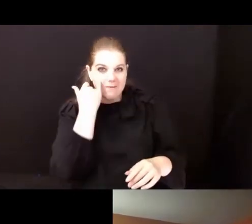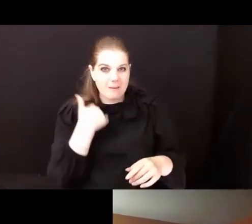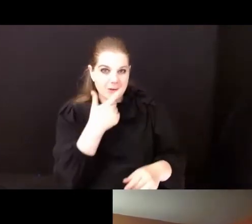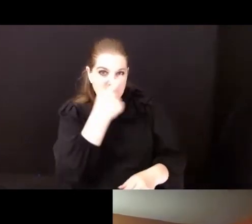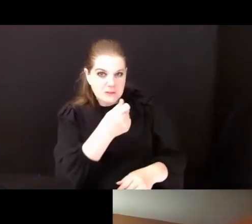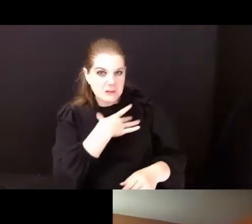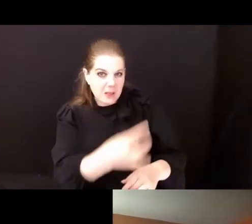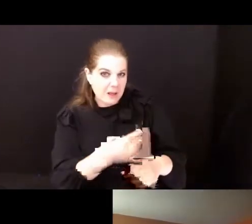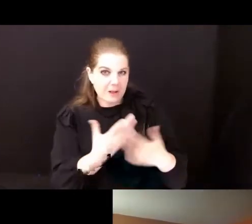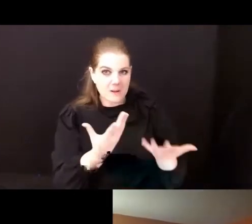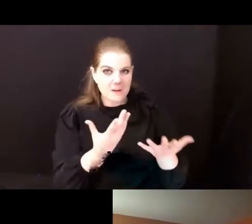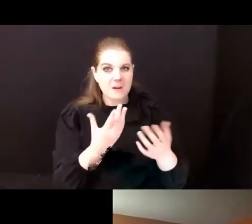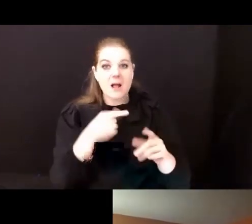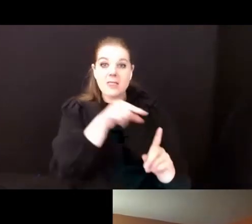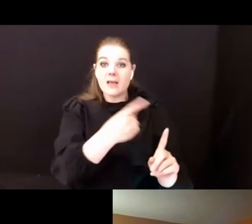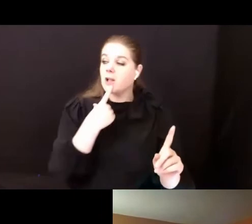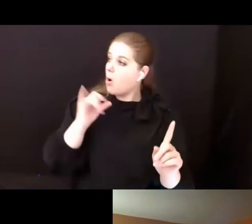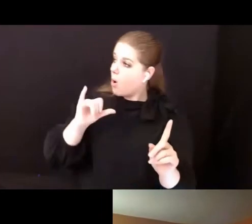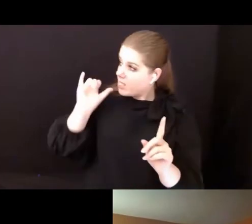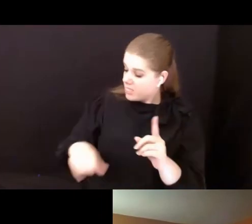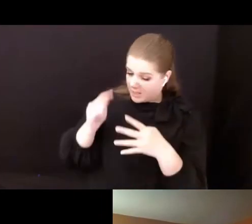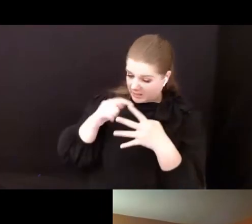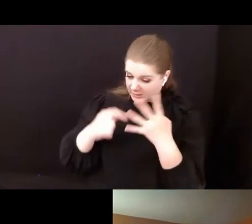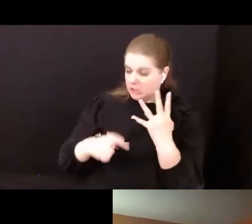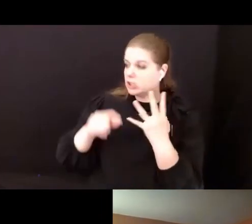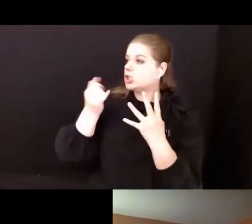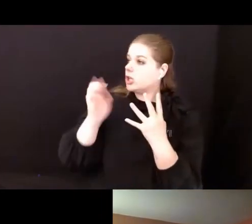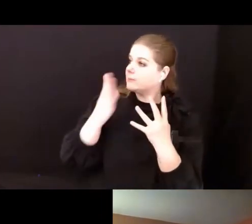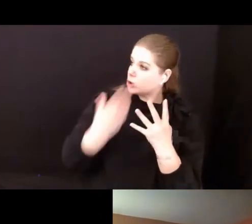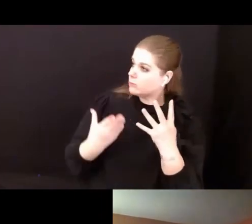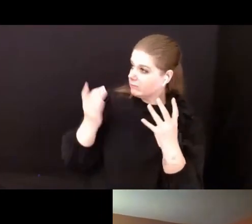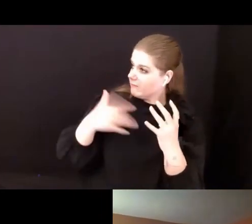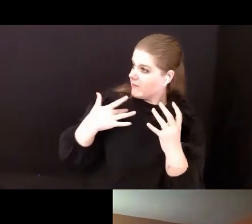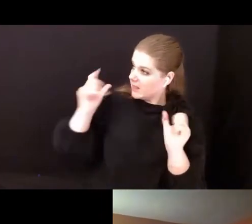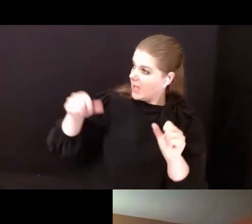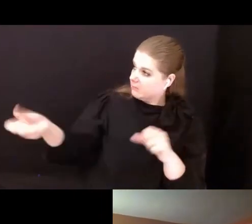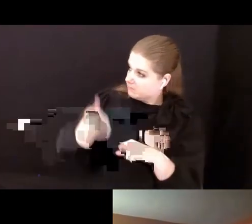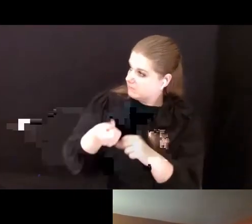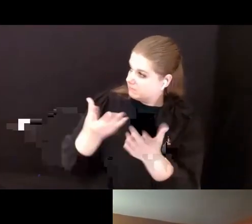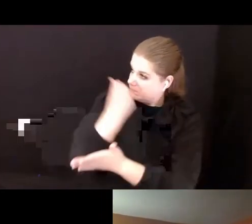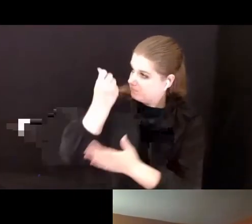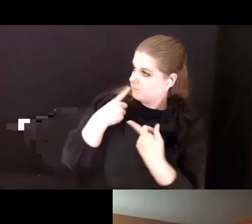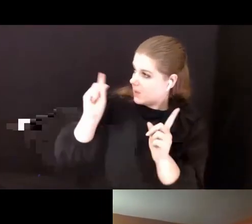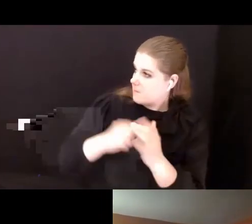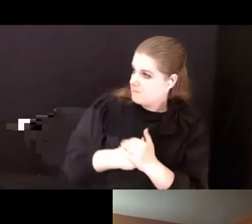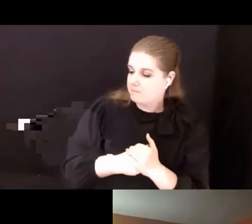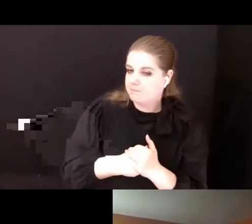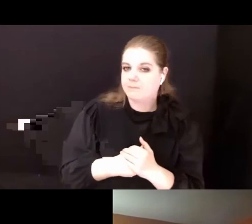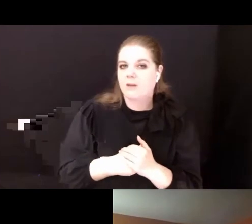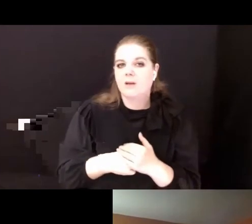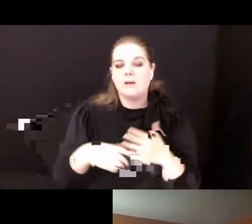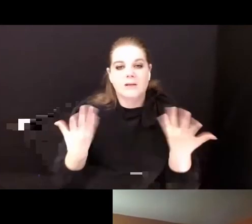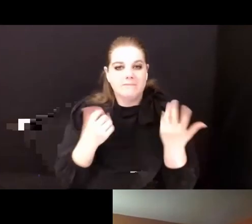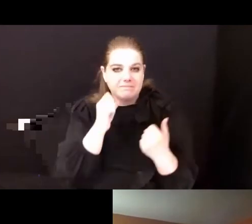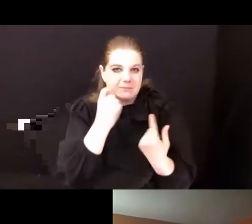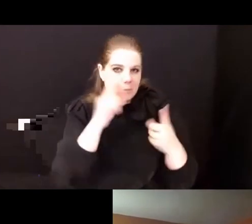job we feel we can get you into. And it didn't work